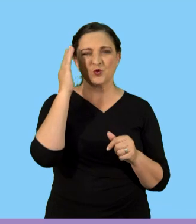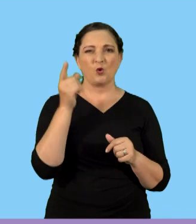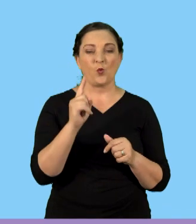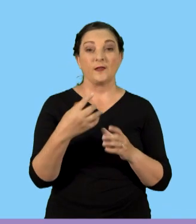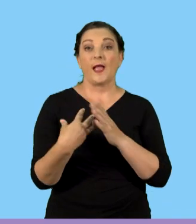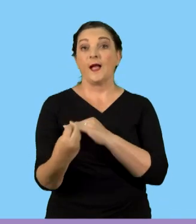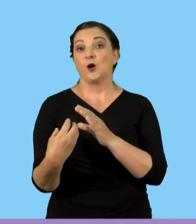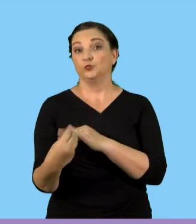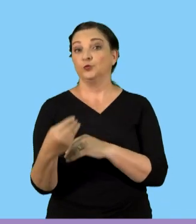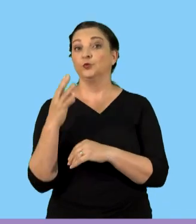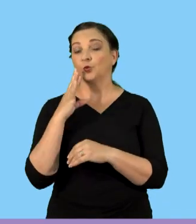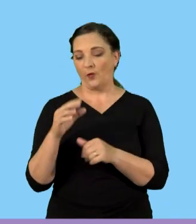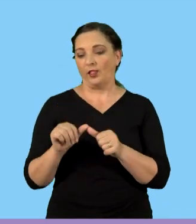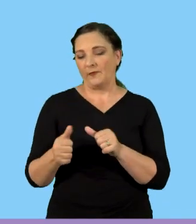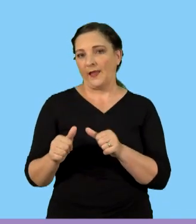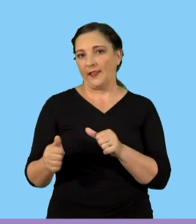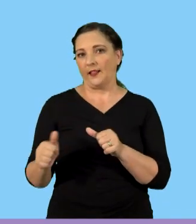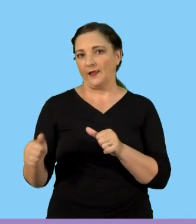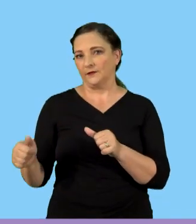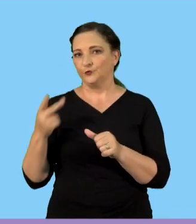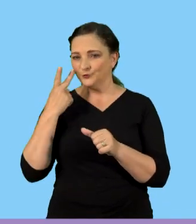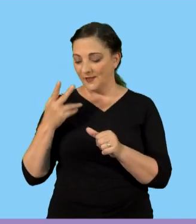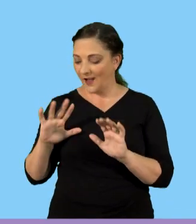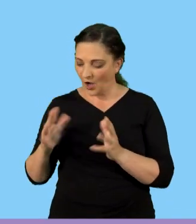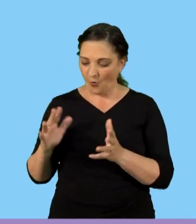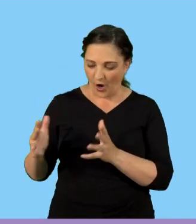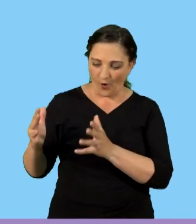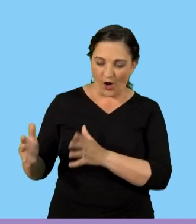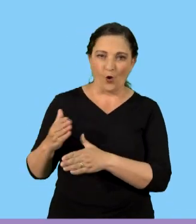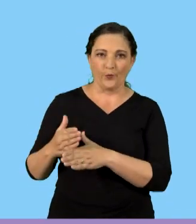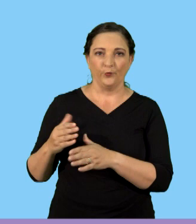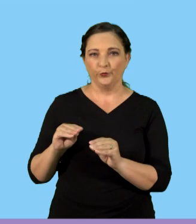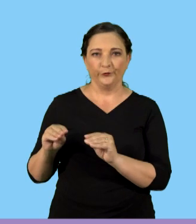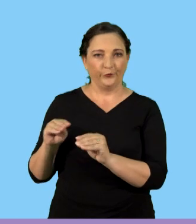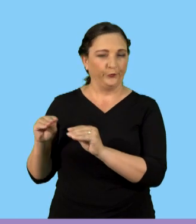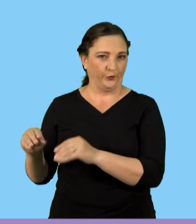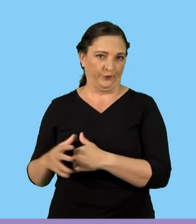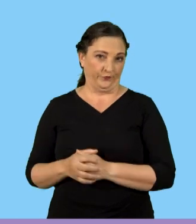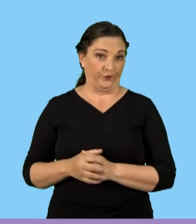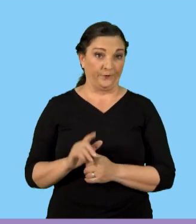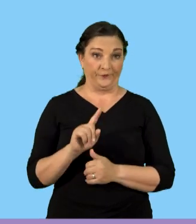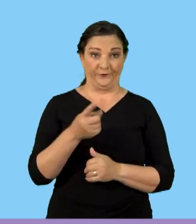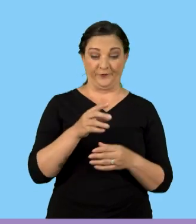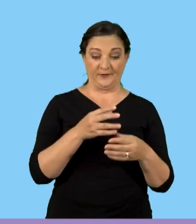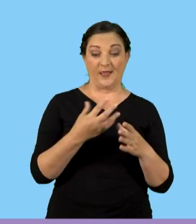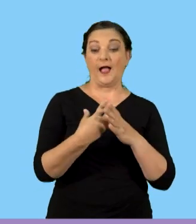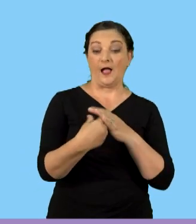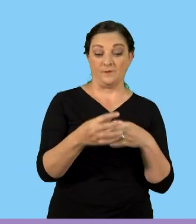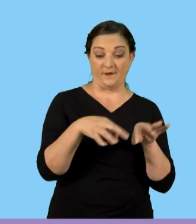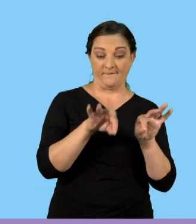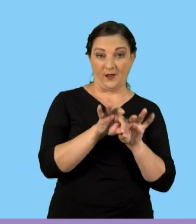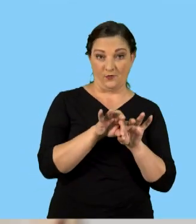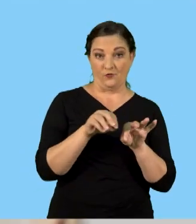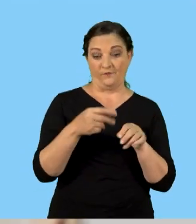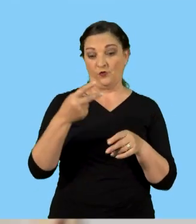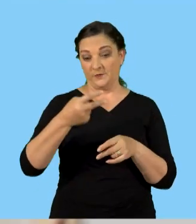going to give us a certain pattern. So we are going to see how we move from the first output value to the second output value, and